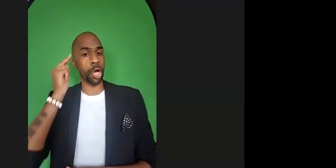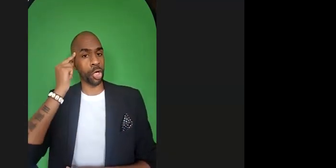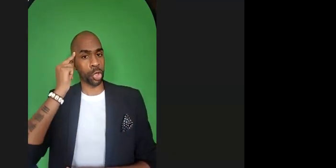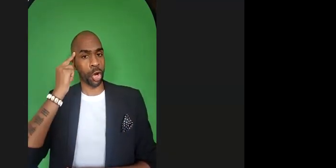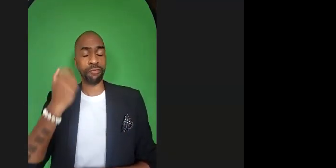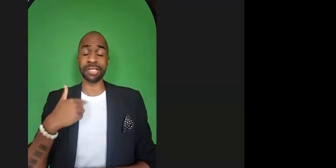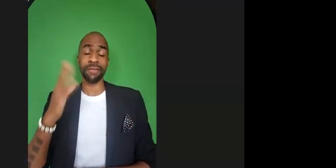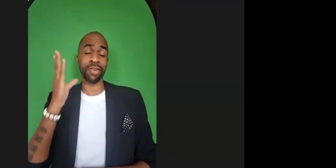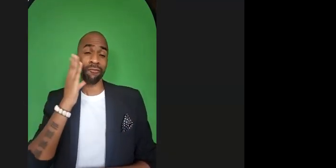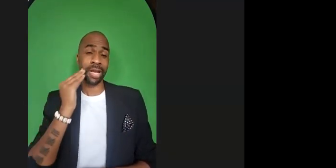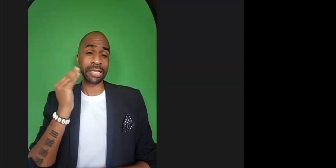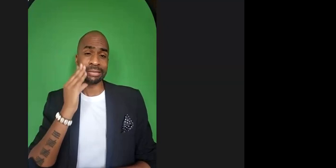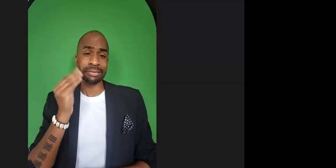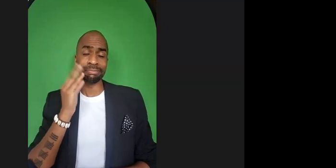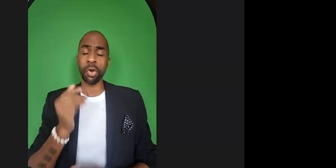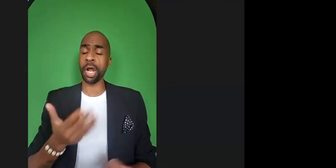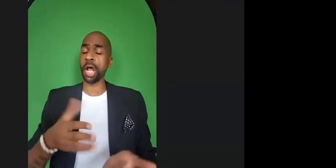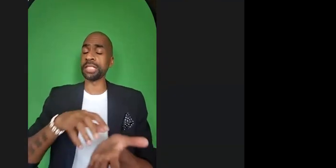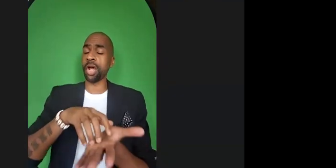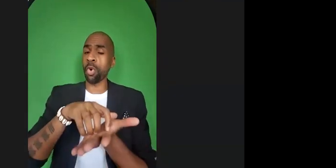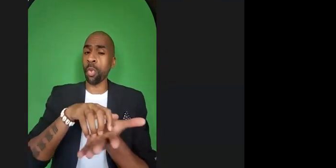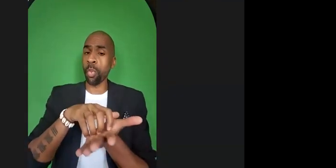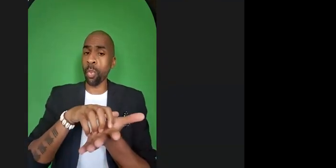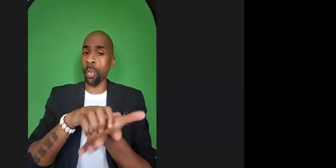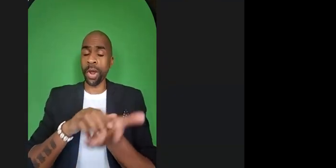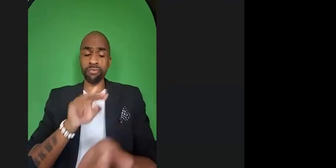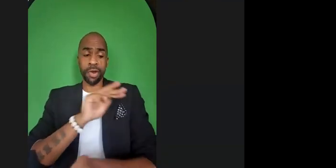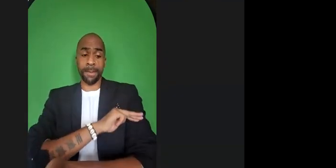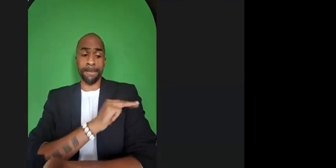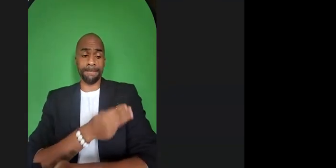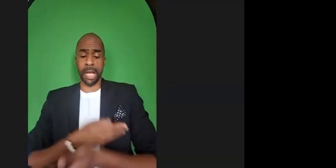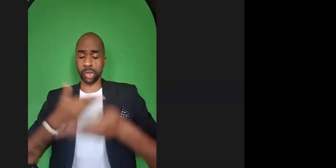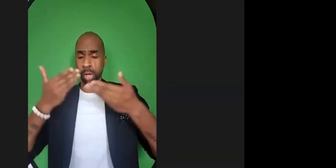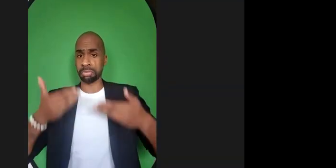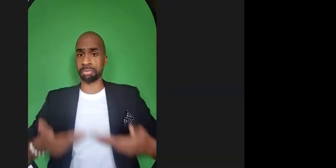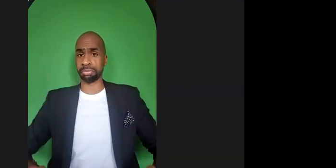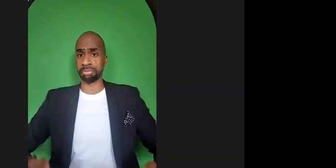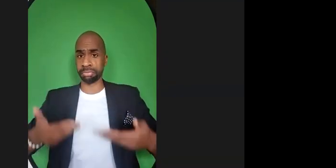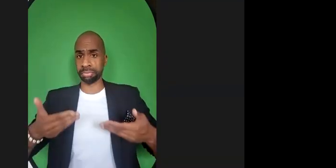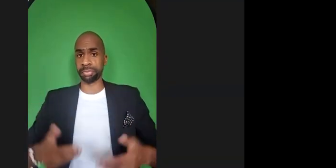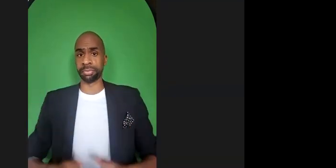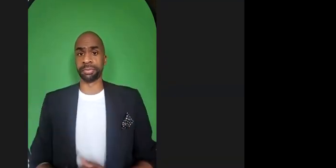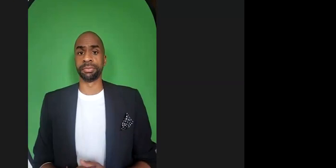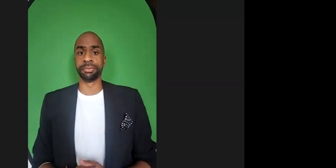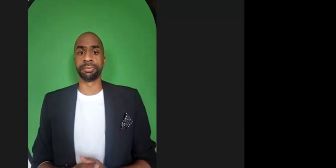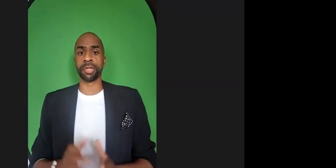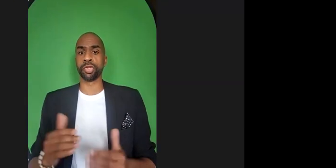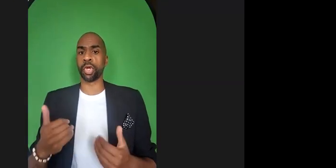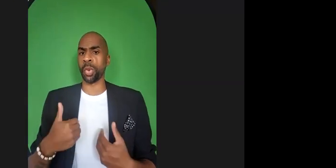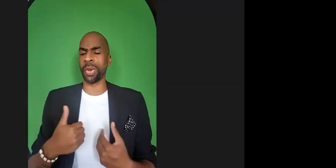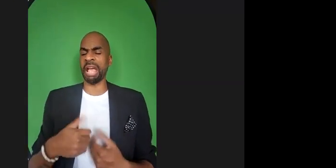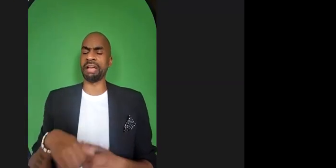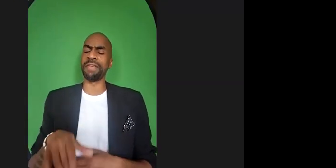experience progressive weakness in all of their skeletal muscles. So most people have a limb predominant form of